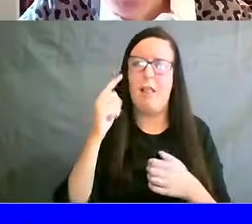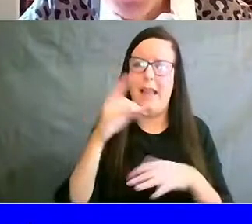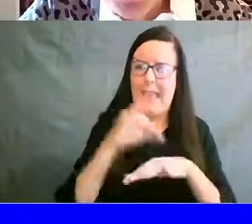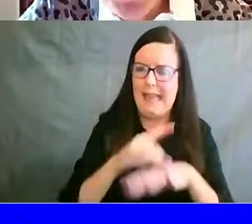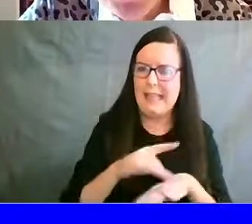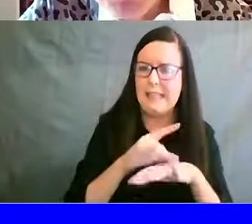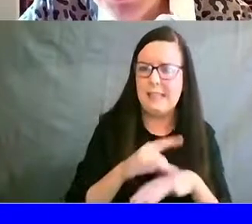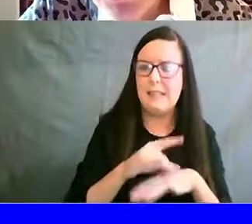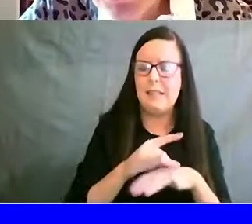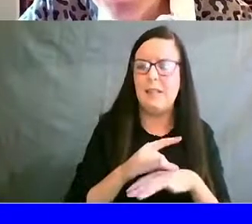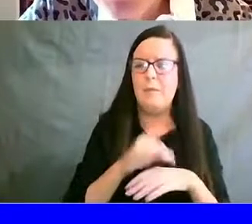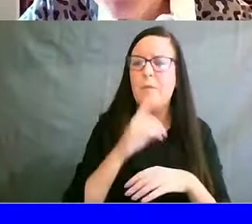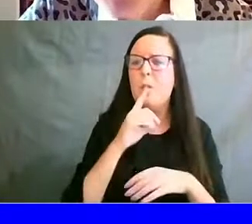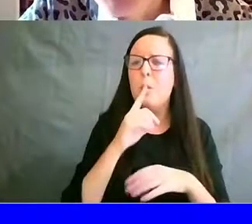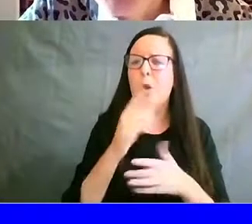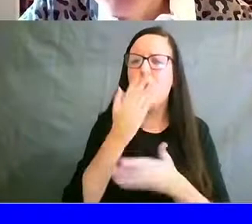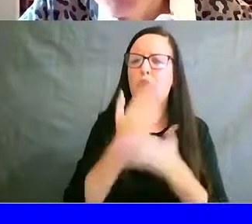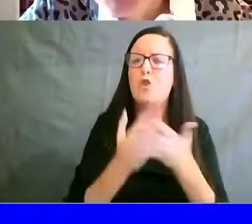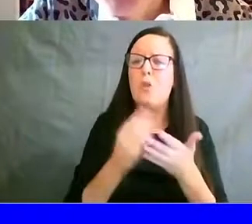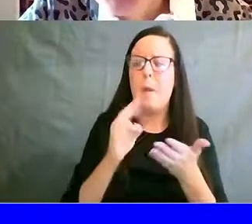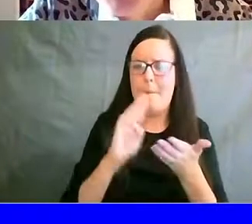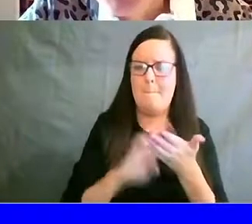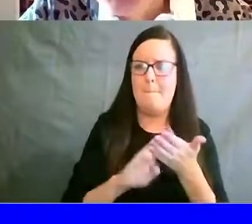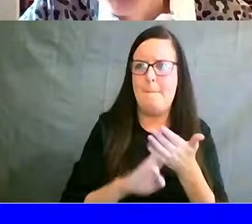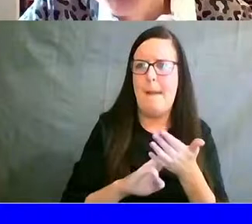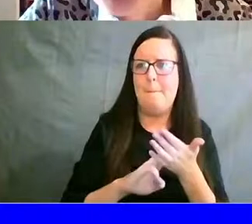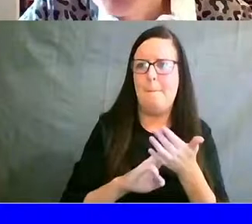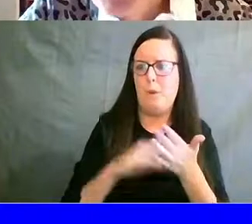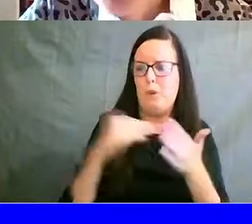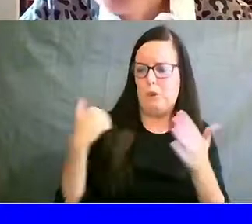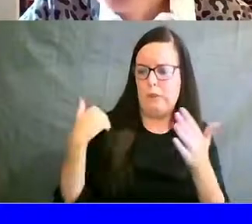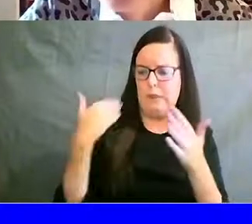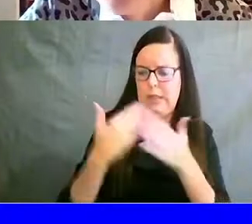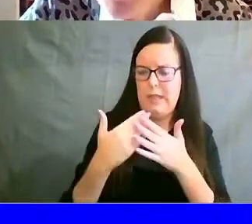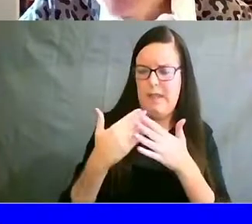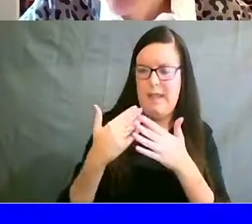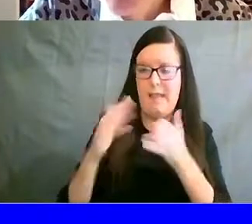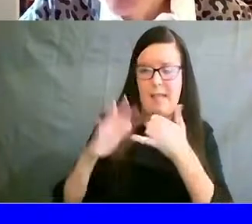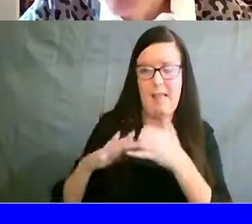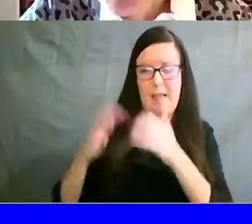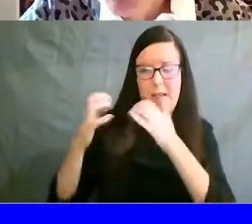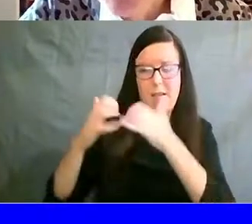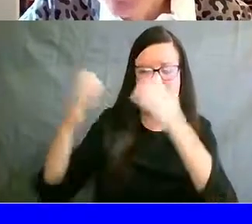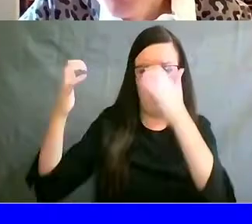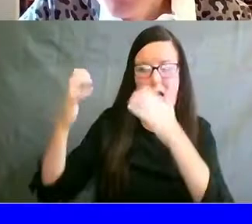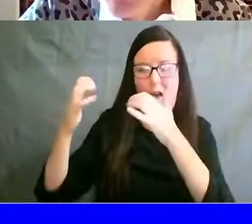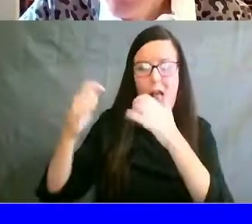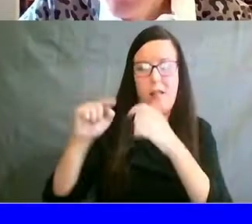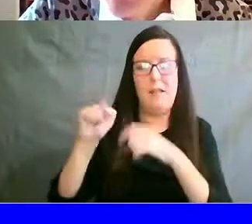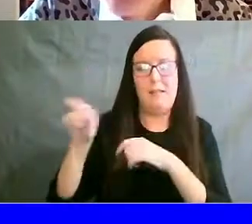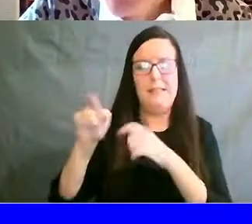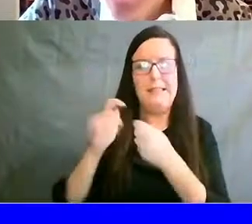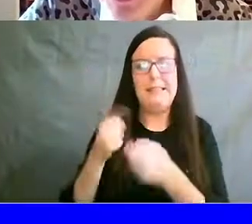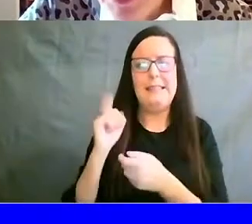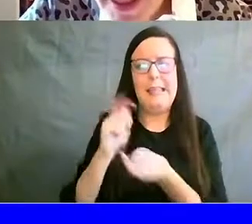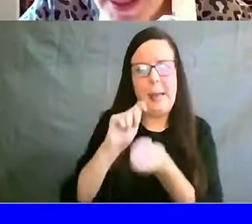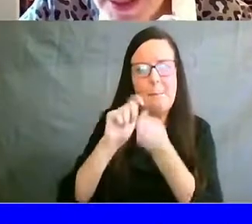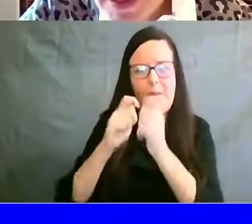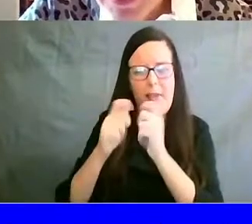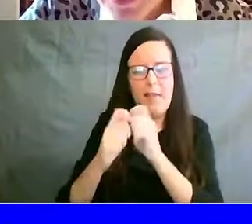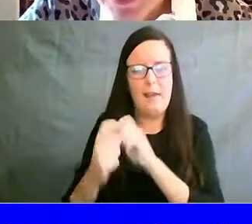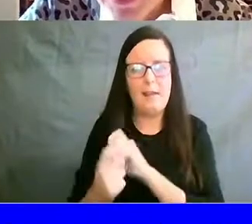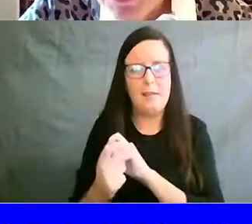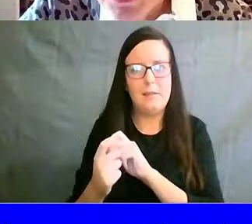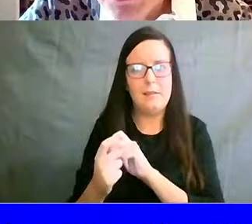member's bill which had gone some distance during the last Dáil, which would have amended that exception, but interestingly leaves it in